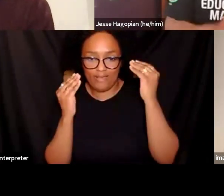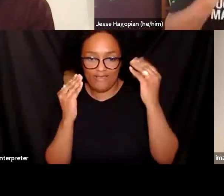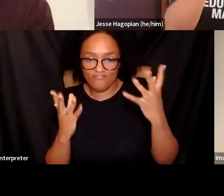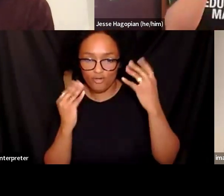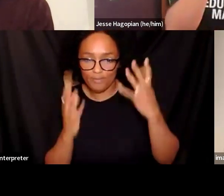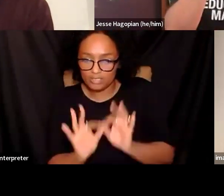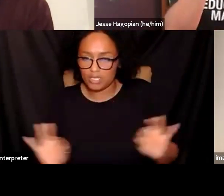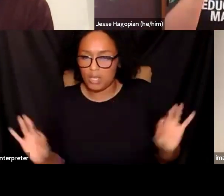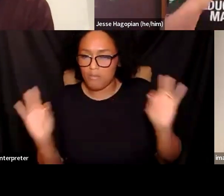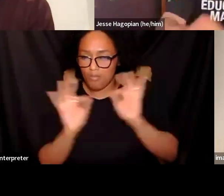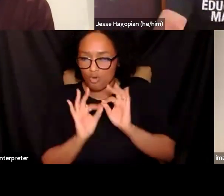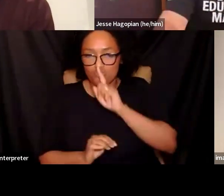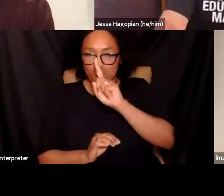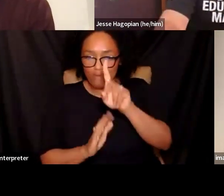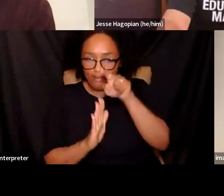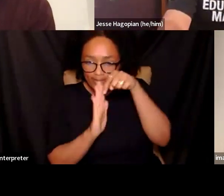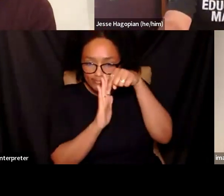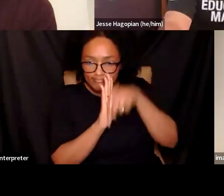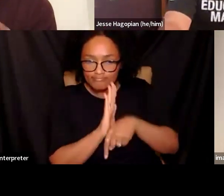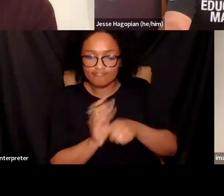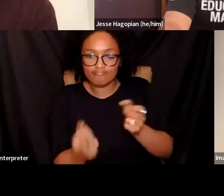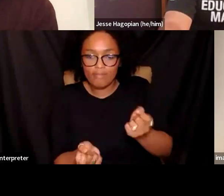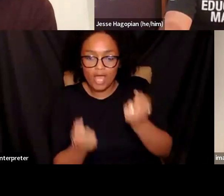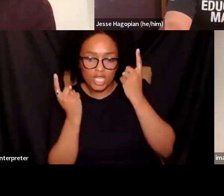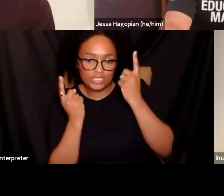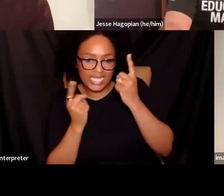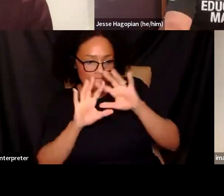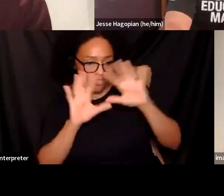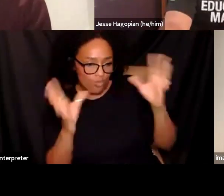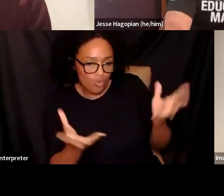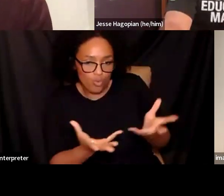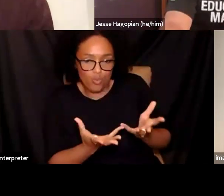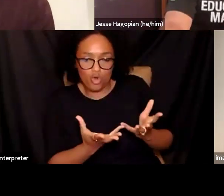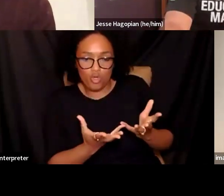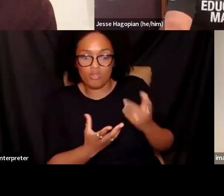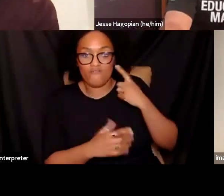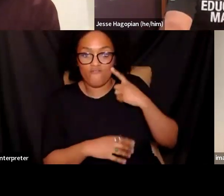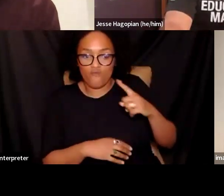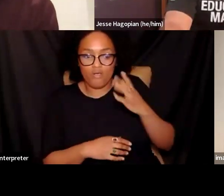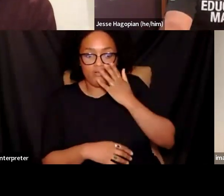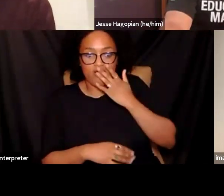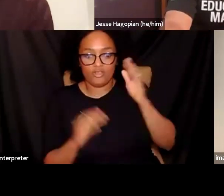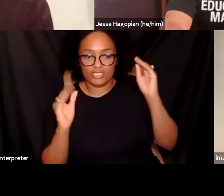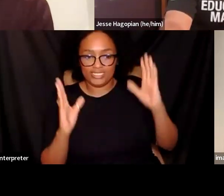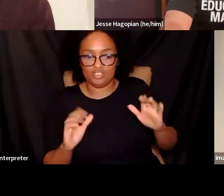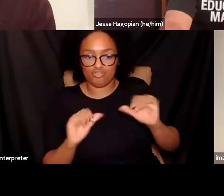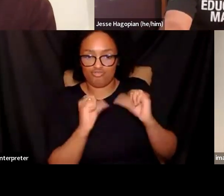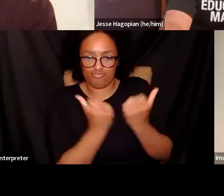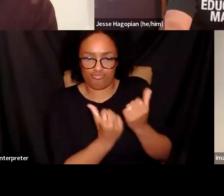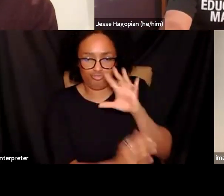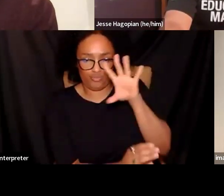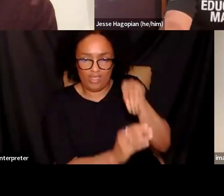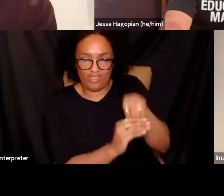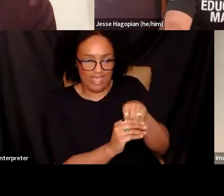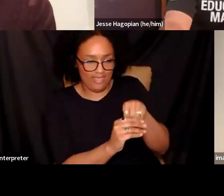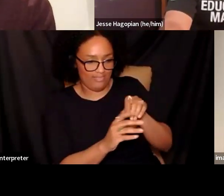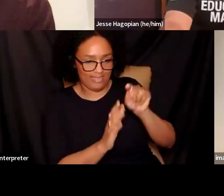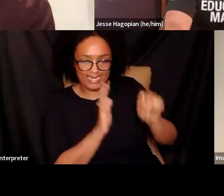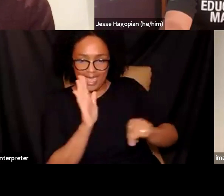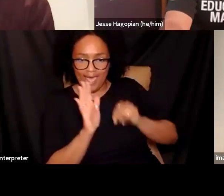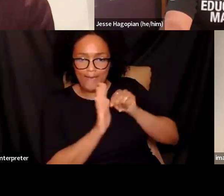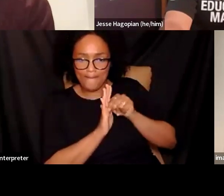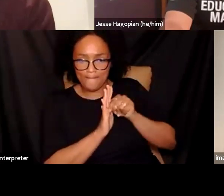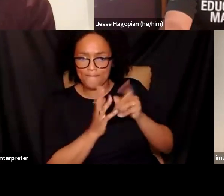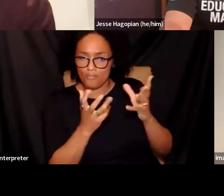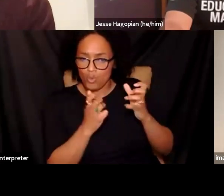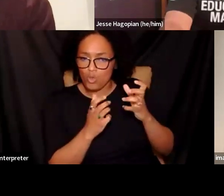that's important to really understand the kind of world that these colored teacher associations are situated within, and the much kind of